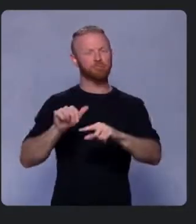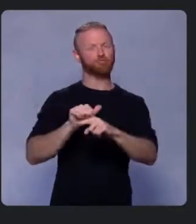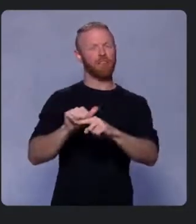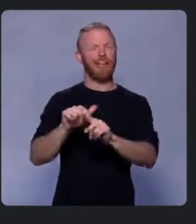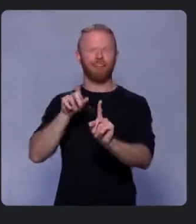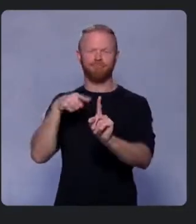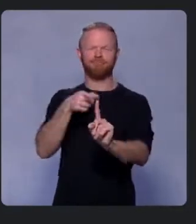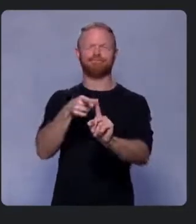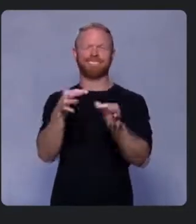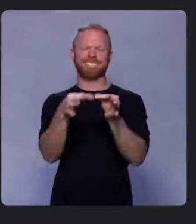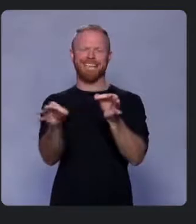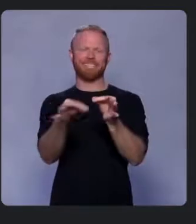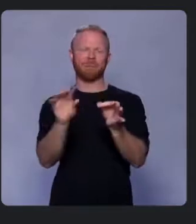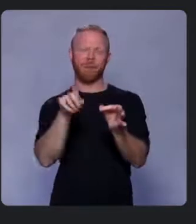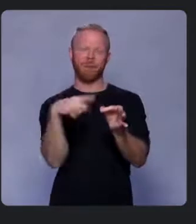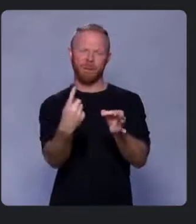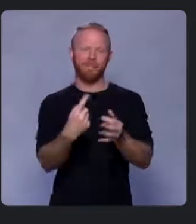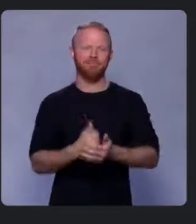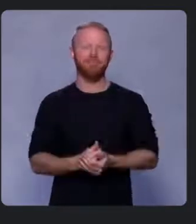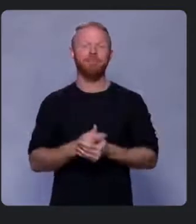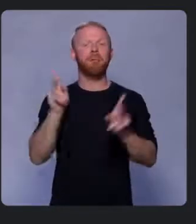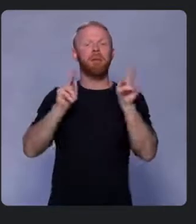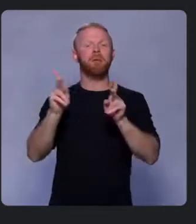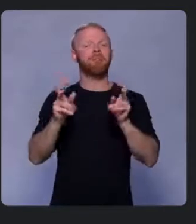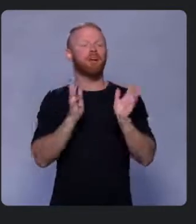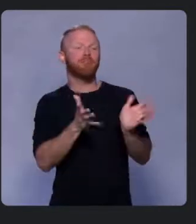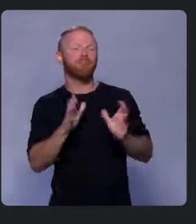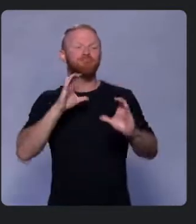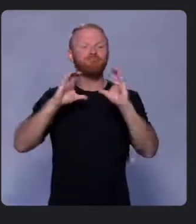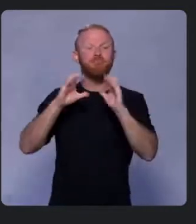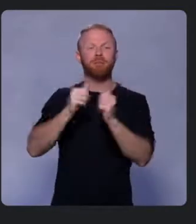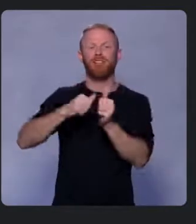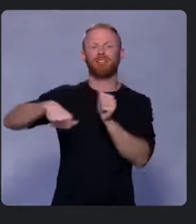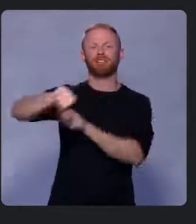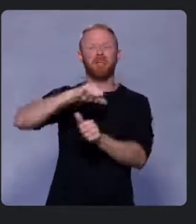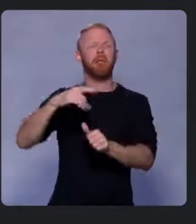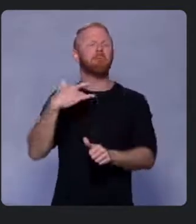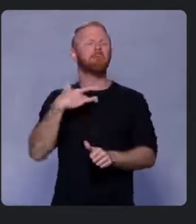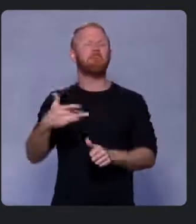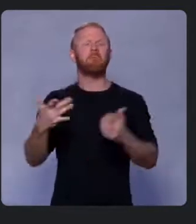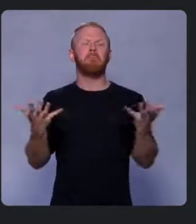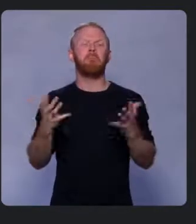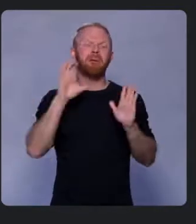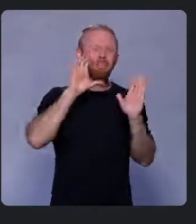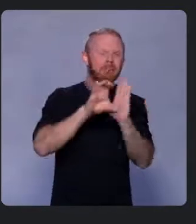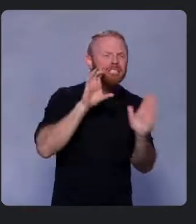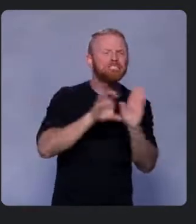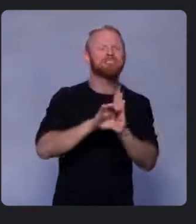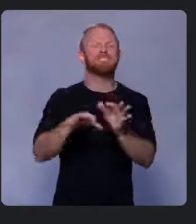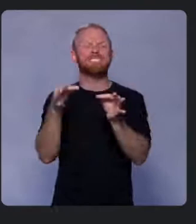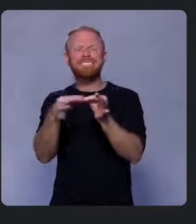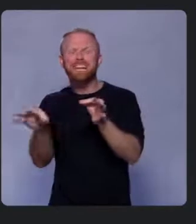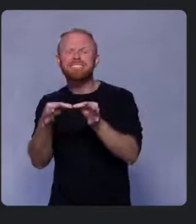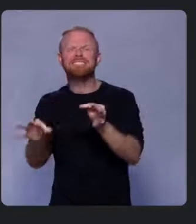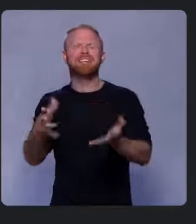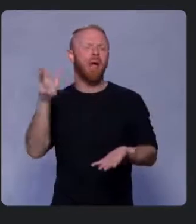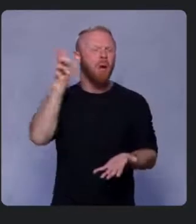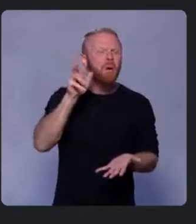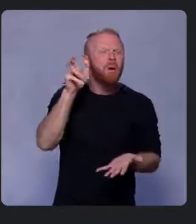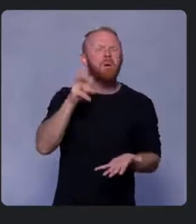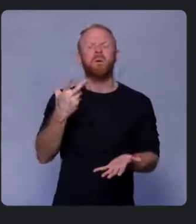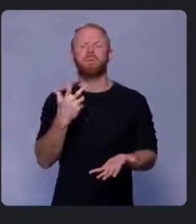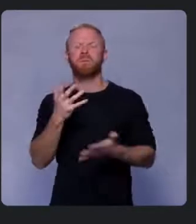text. When people communicate with each other, they do it across images, text, audio, and